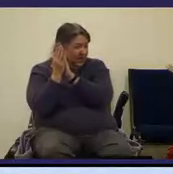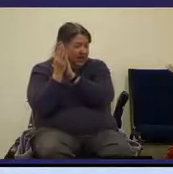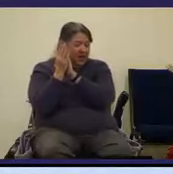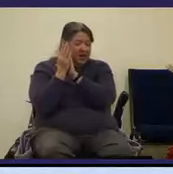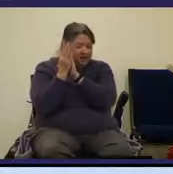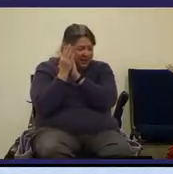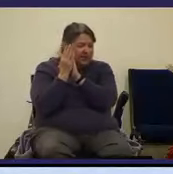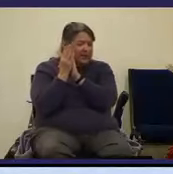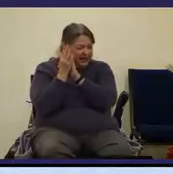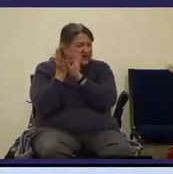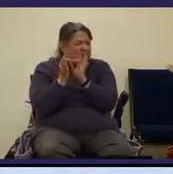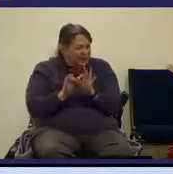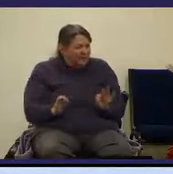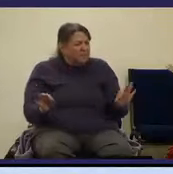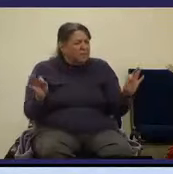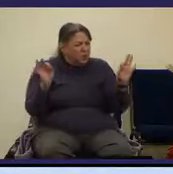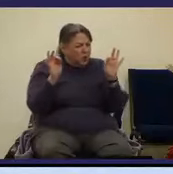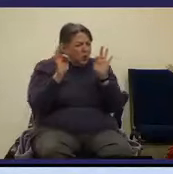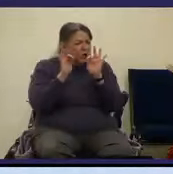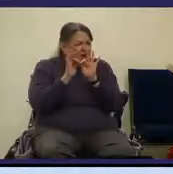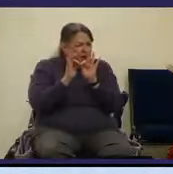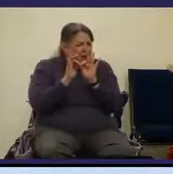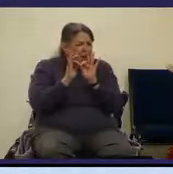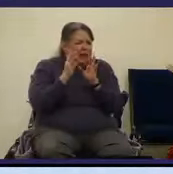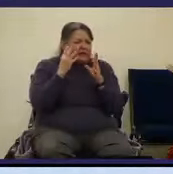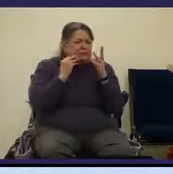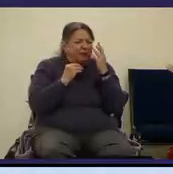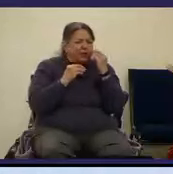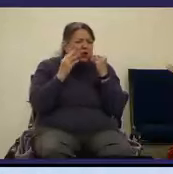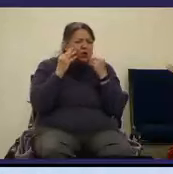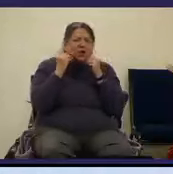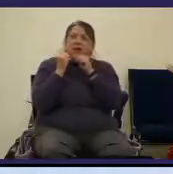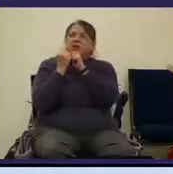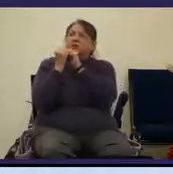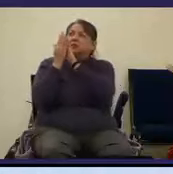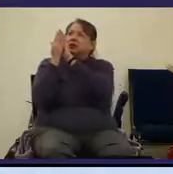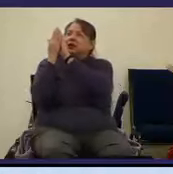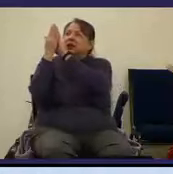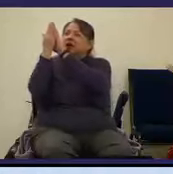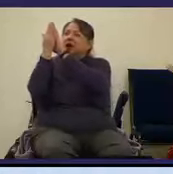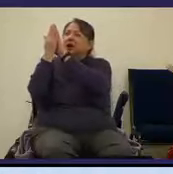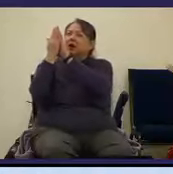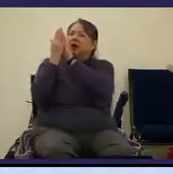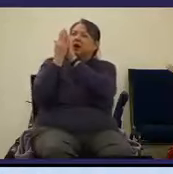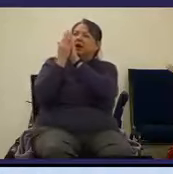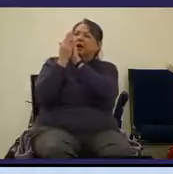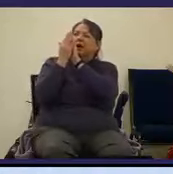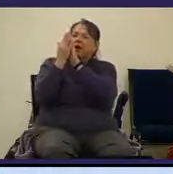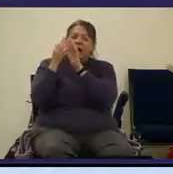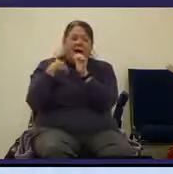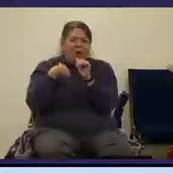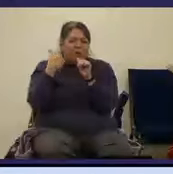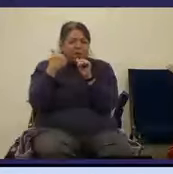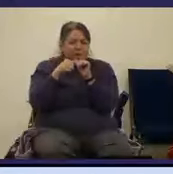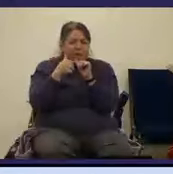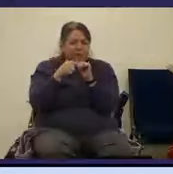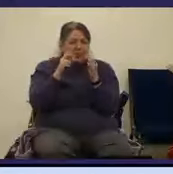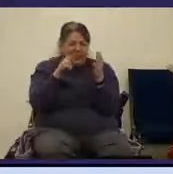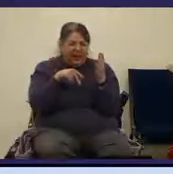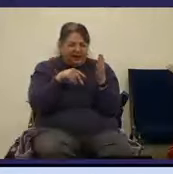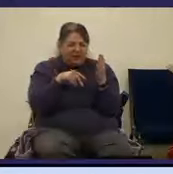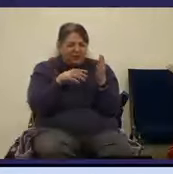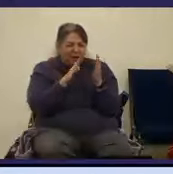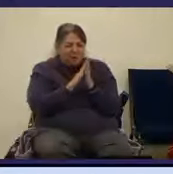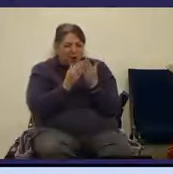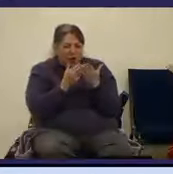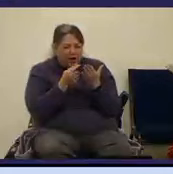God's divine presence. And this I've never, ever forgotten. This impacted me so much when I read this book. He